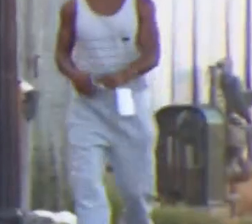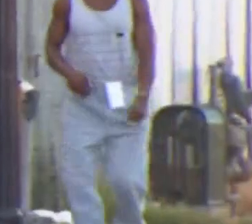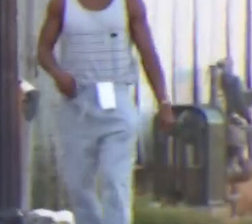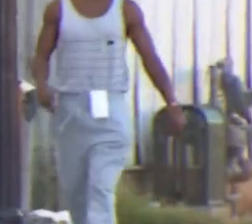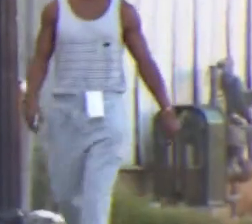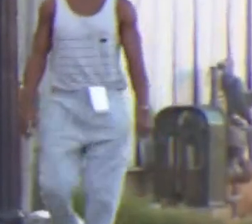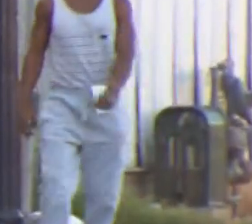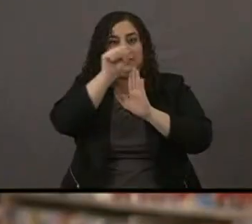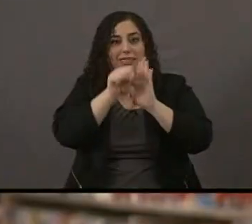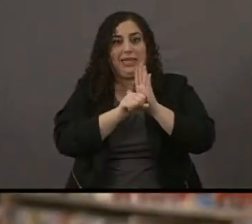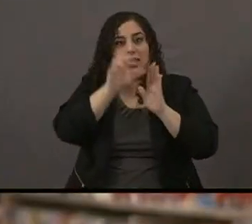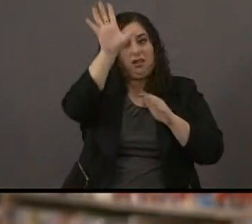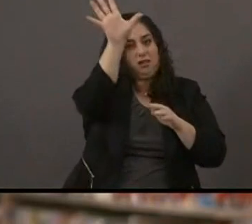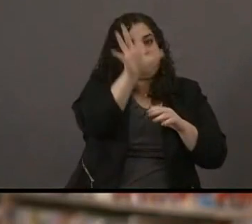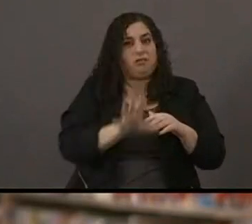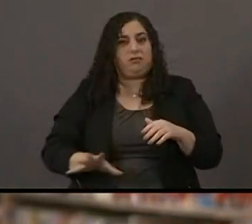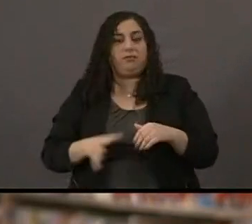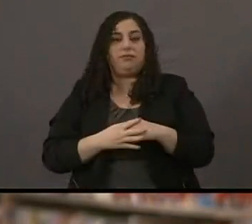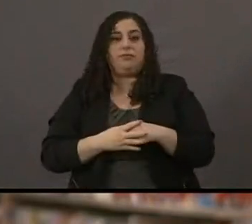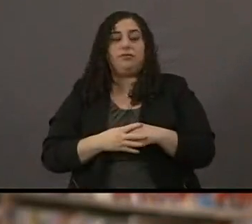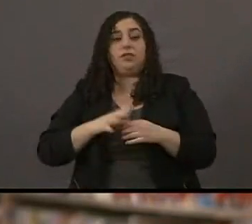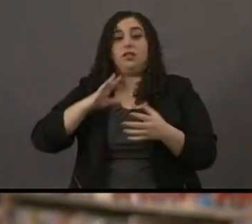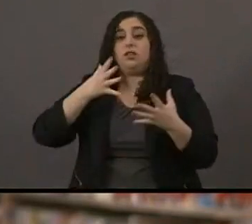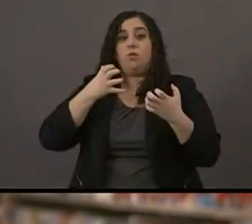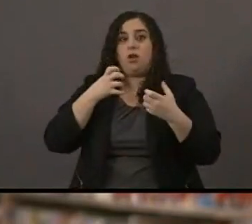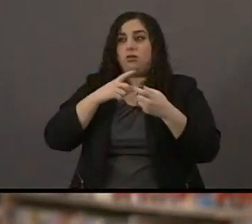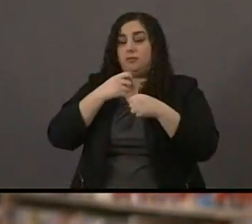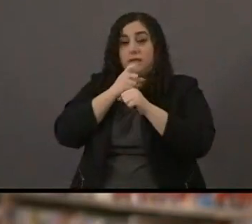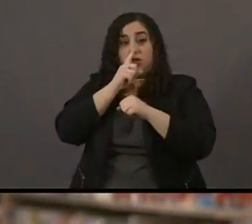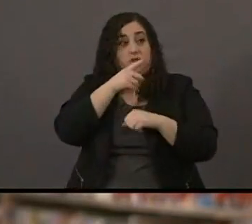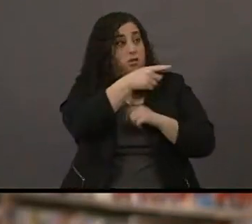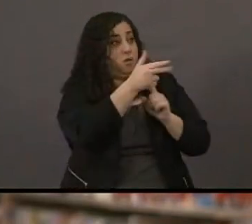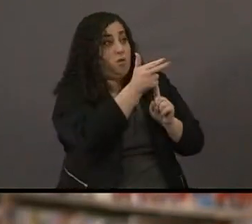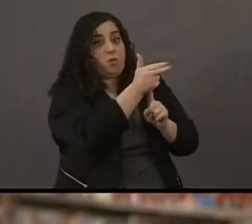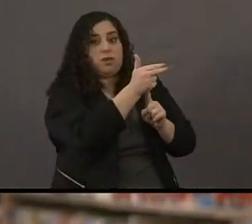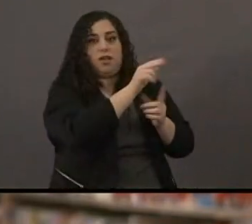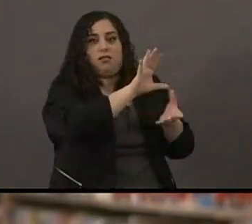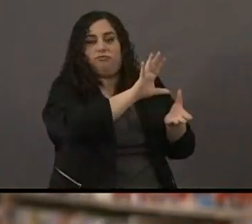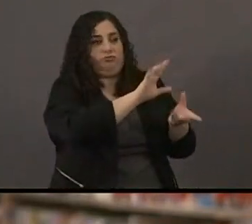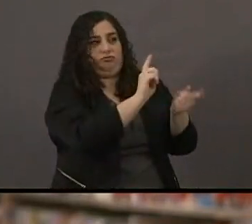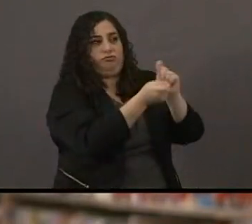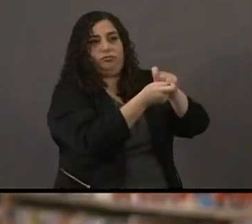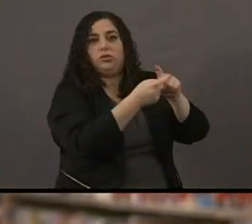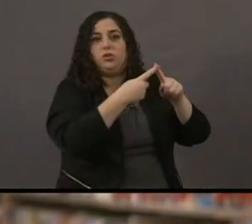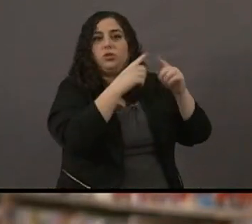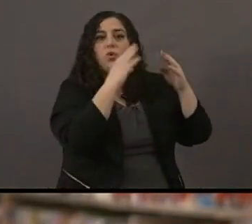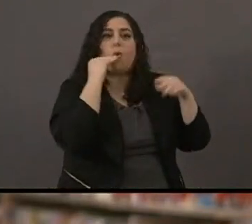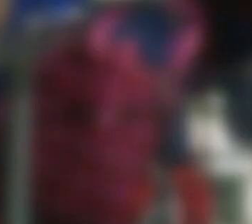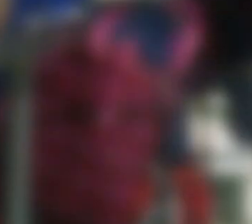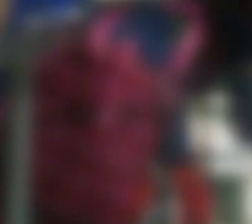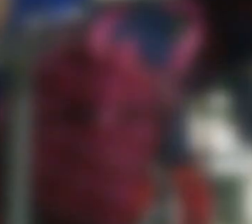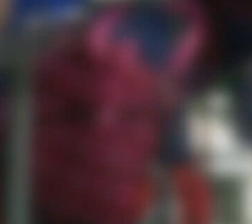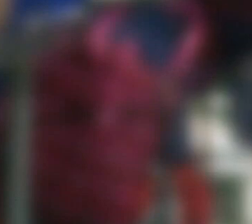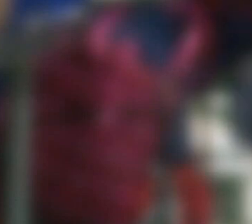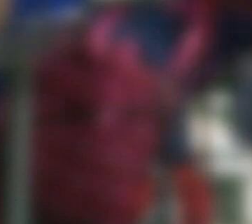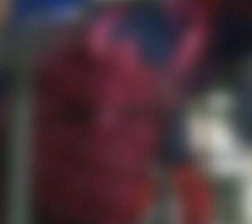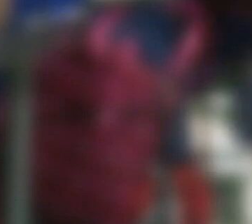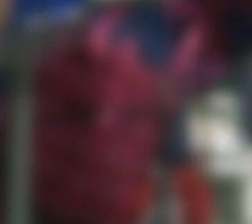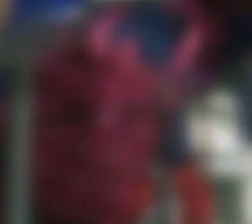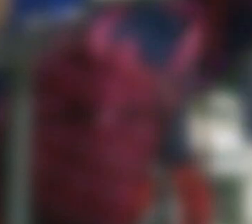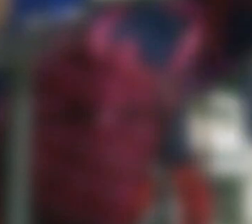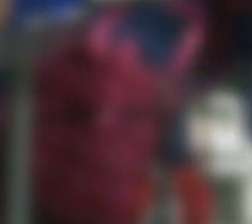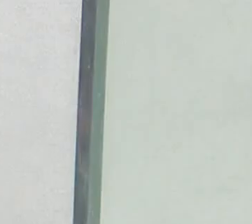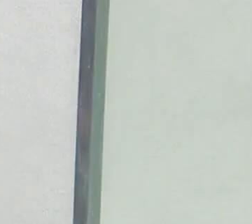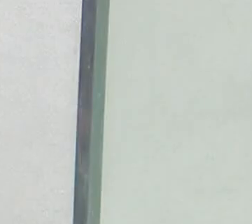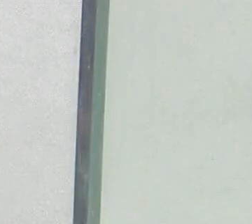city's strategies. We have to not only help people get off the streets, but stay off the streets. This includes providing